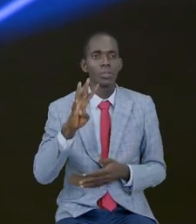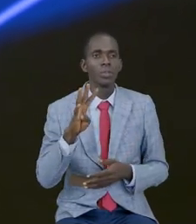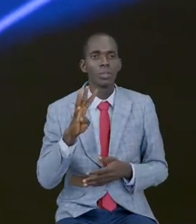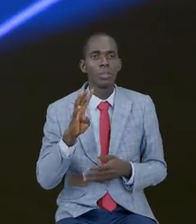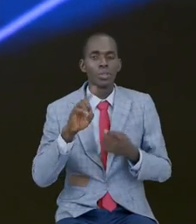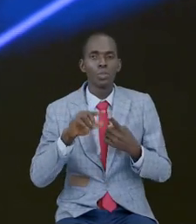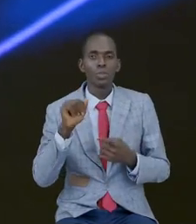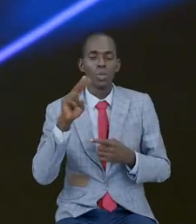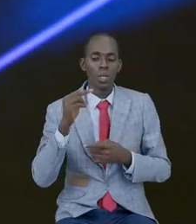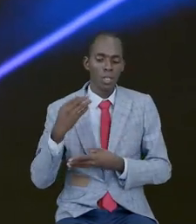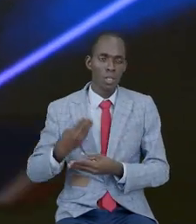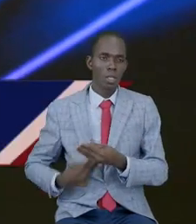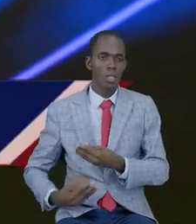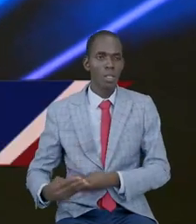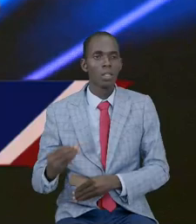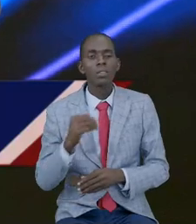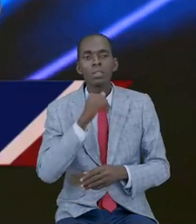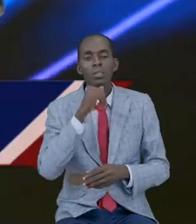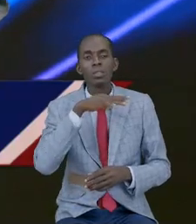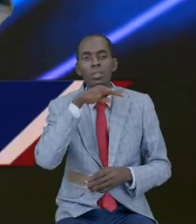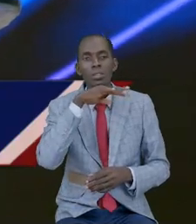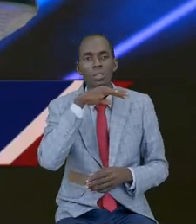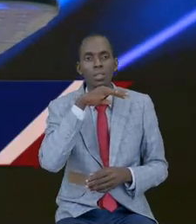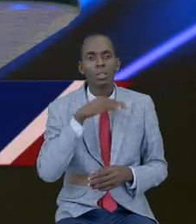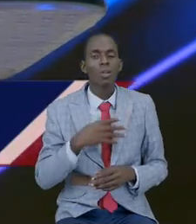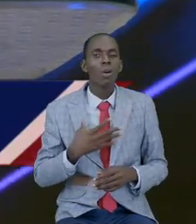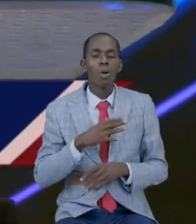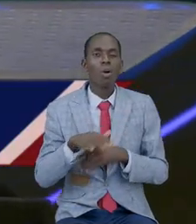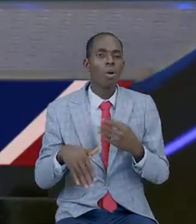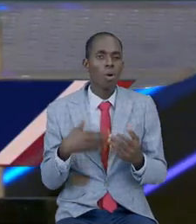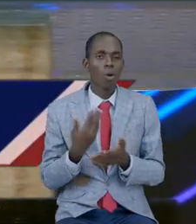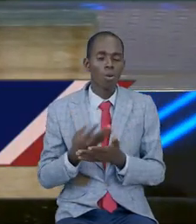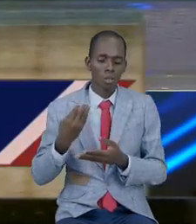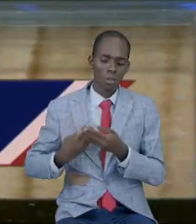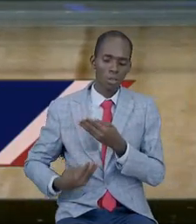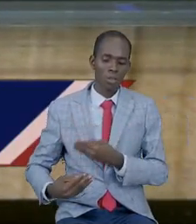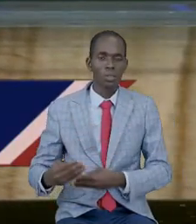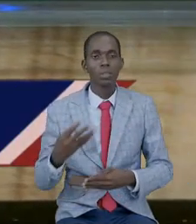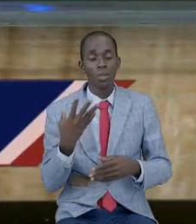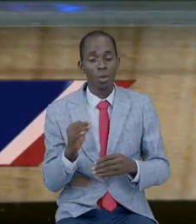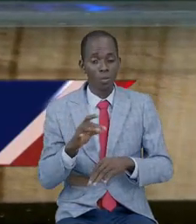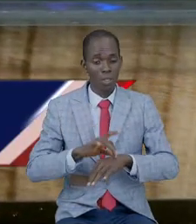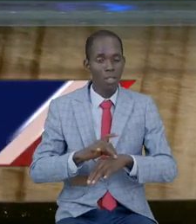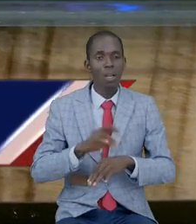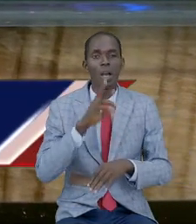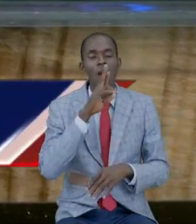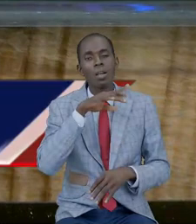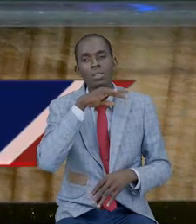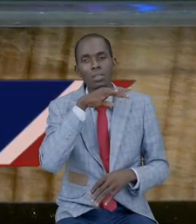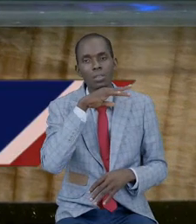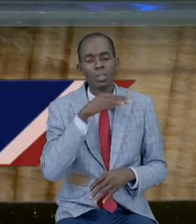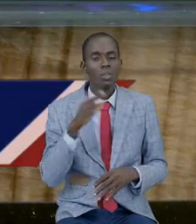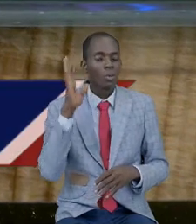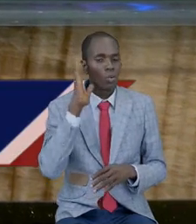to an inheritance incorruptible all the inheritance of earth are corruptable the phage